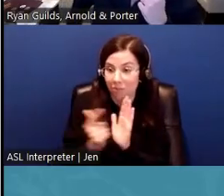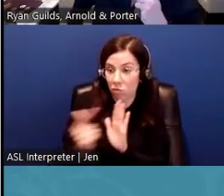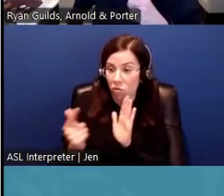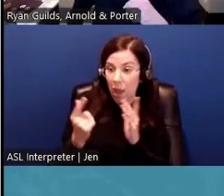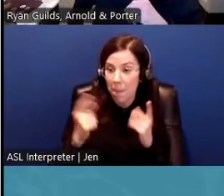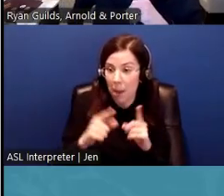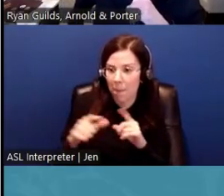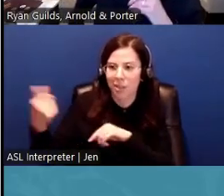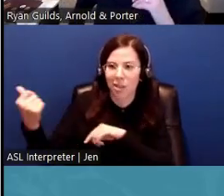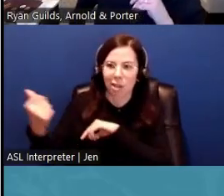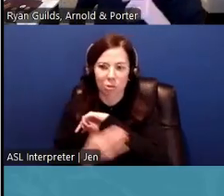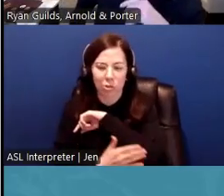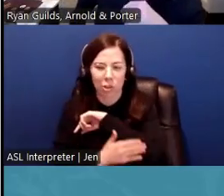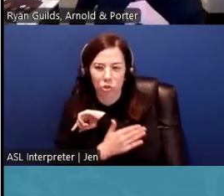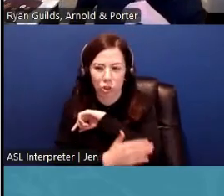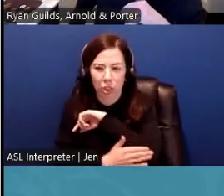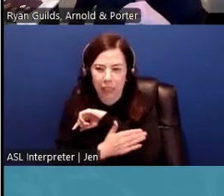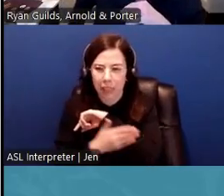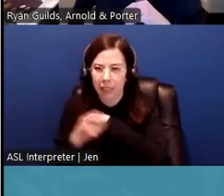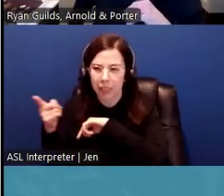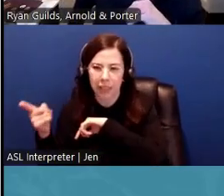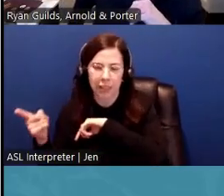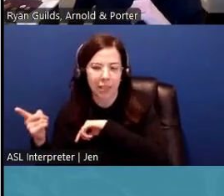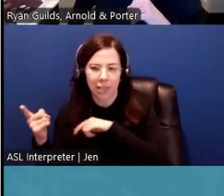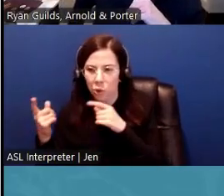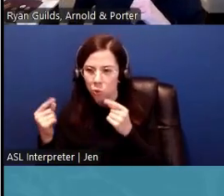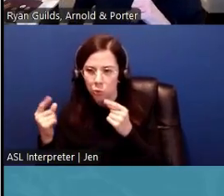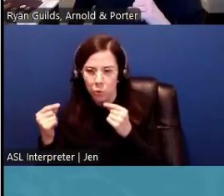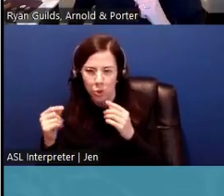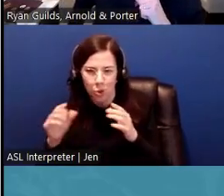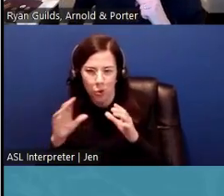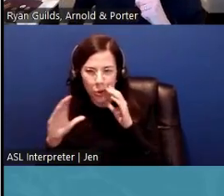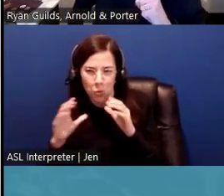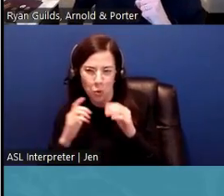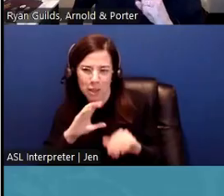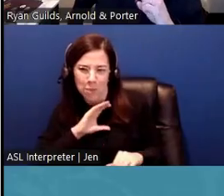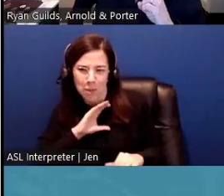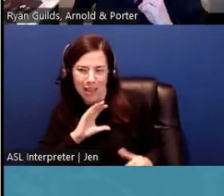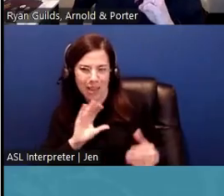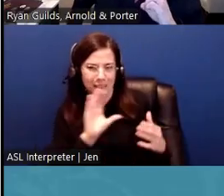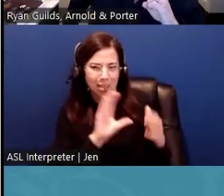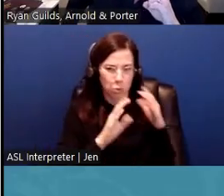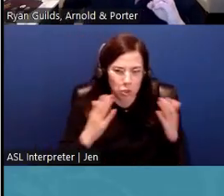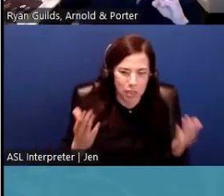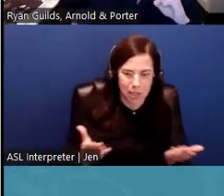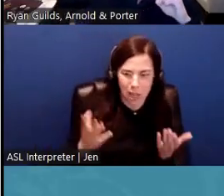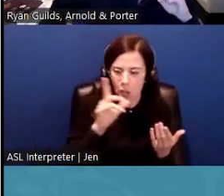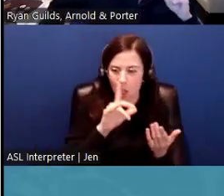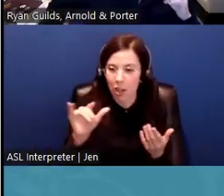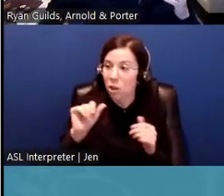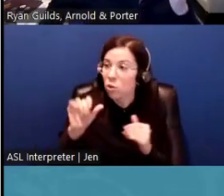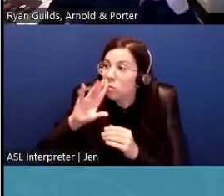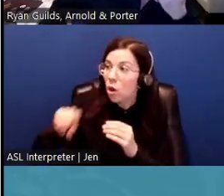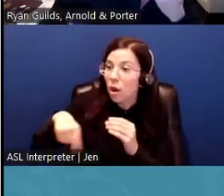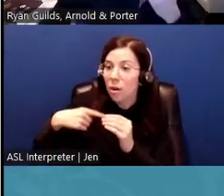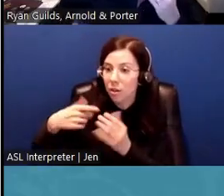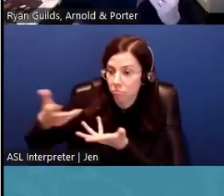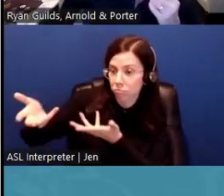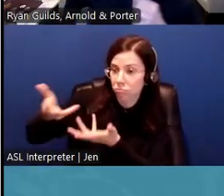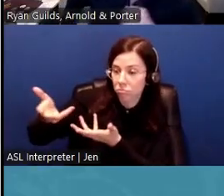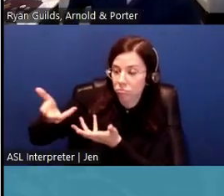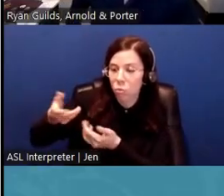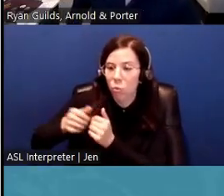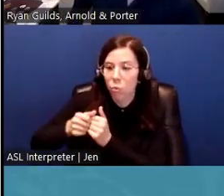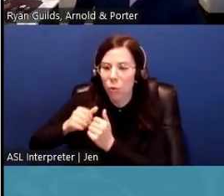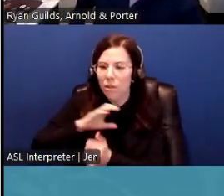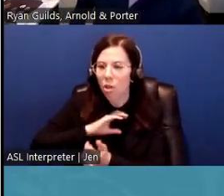other countries, what is the communication with law enforcement there like? Because you talked about you can talk to the law enforcement. So what does that look like?